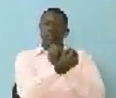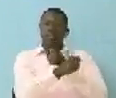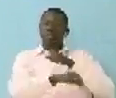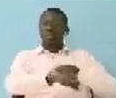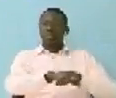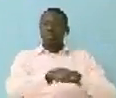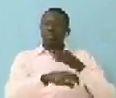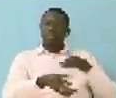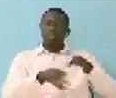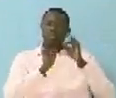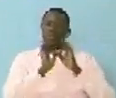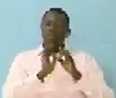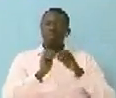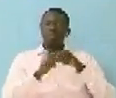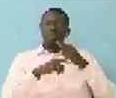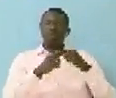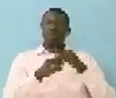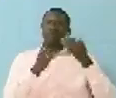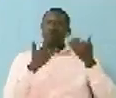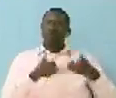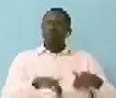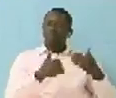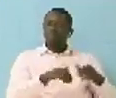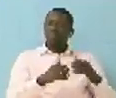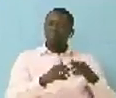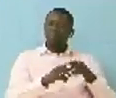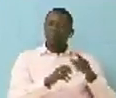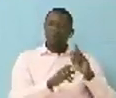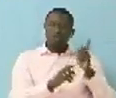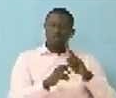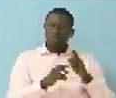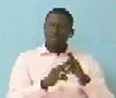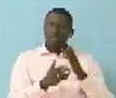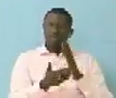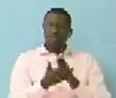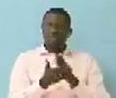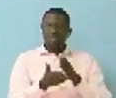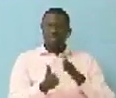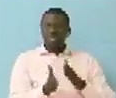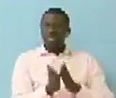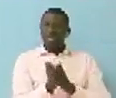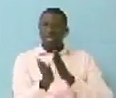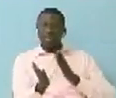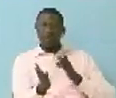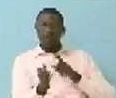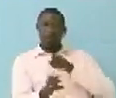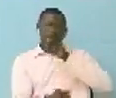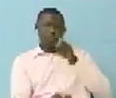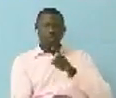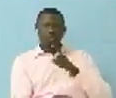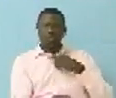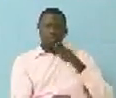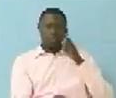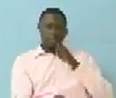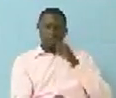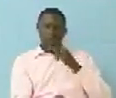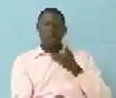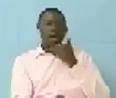us we lose track of what exactly the line of questioning that he's trying